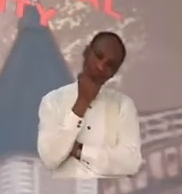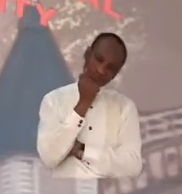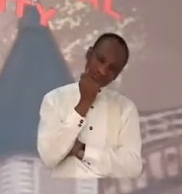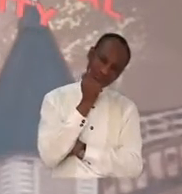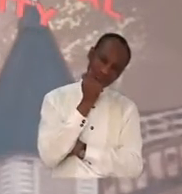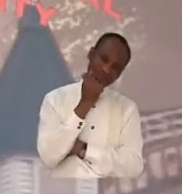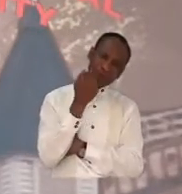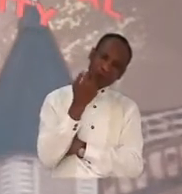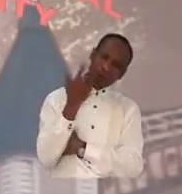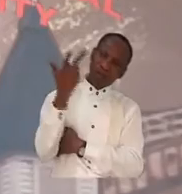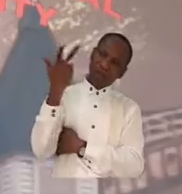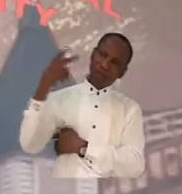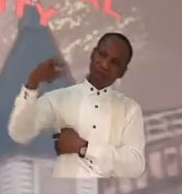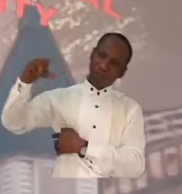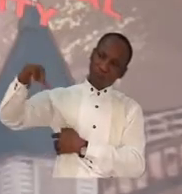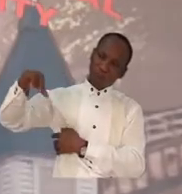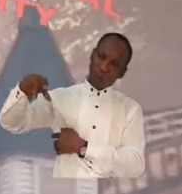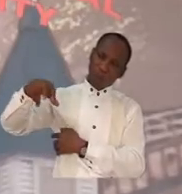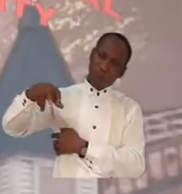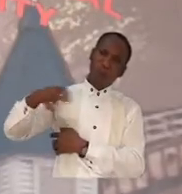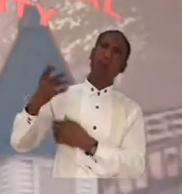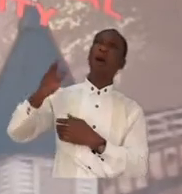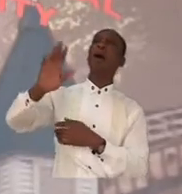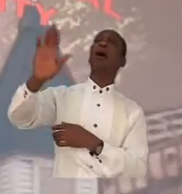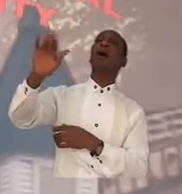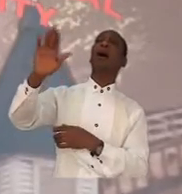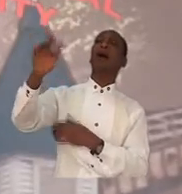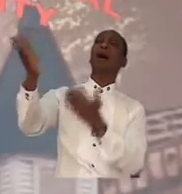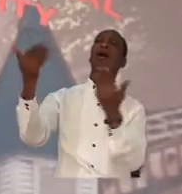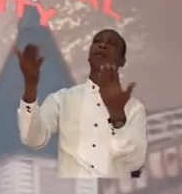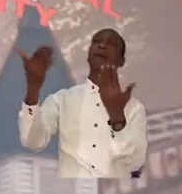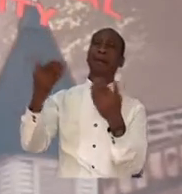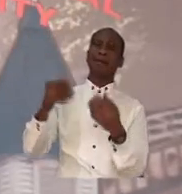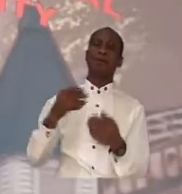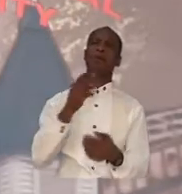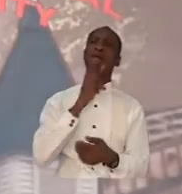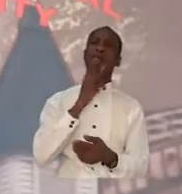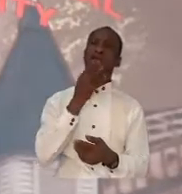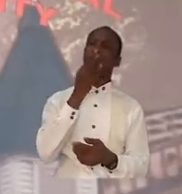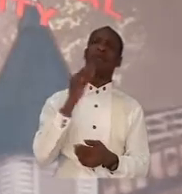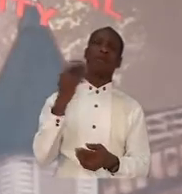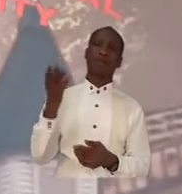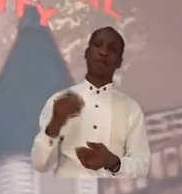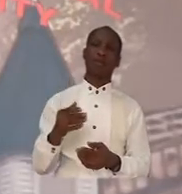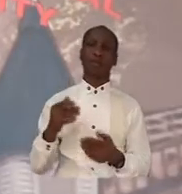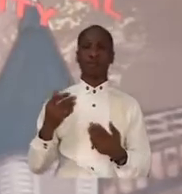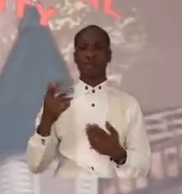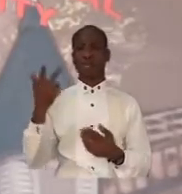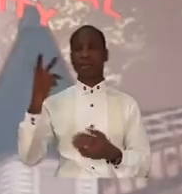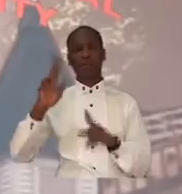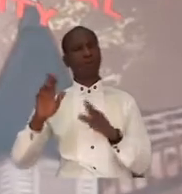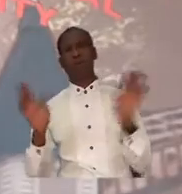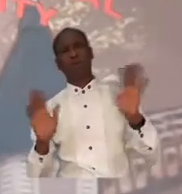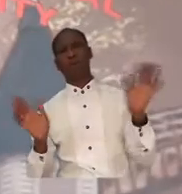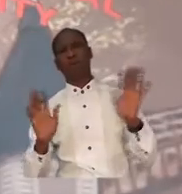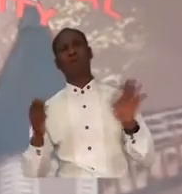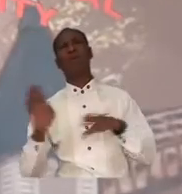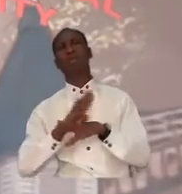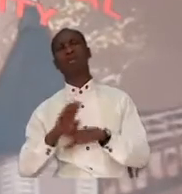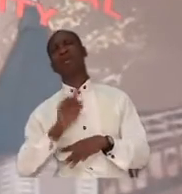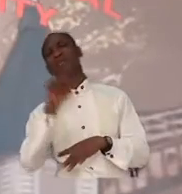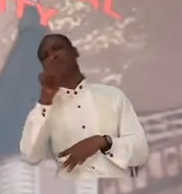se o yanu yanu mumra mumra mumra mumma ne ha na mema mu bibi o mu se o da bi ba bi aye ko no ye nita nko se o